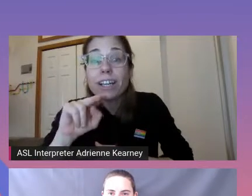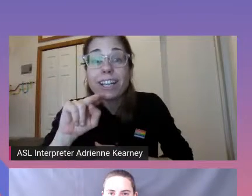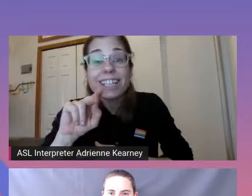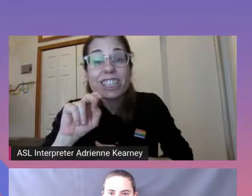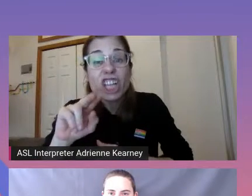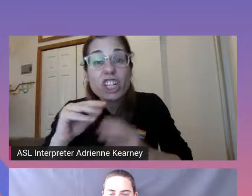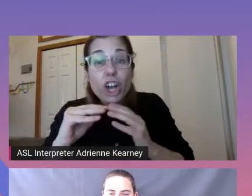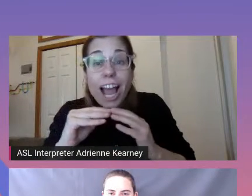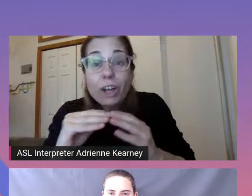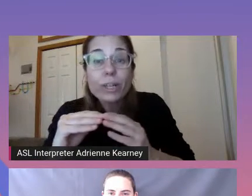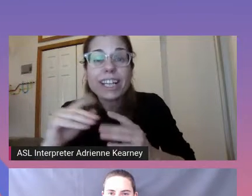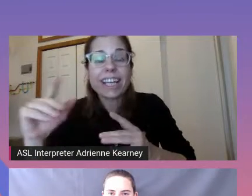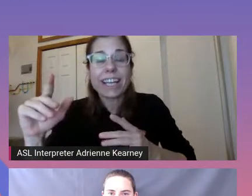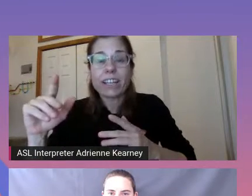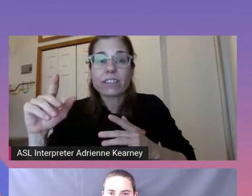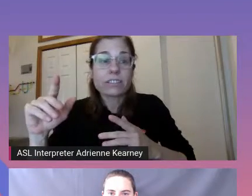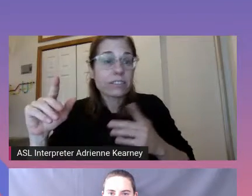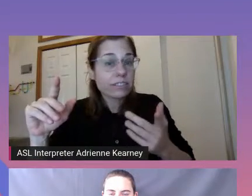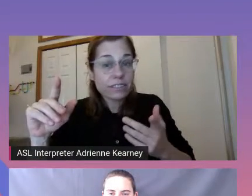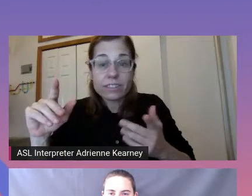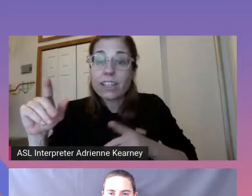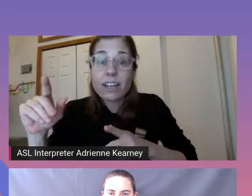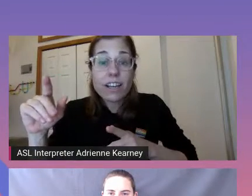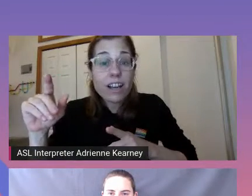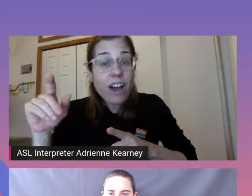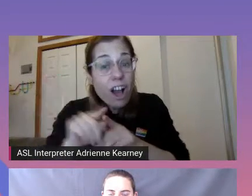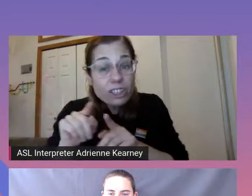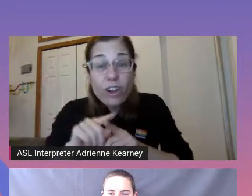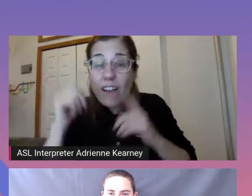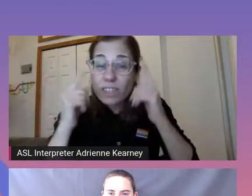justice. What do those things look like, through an intersectional